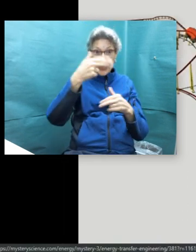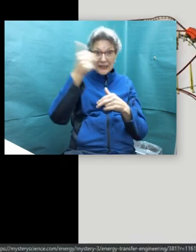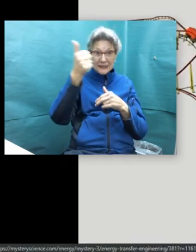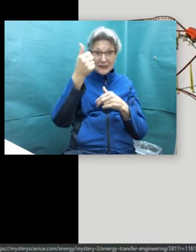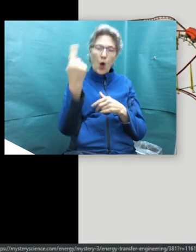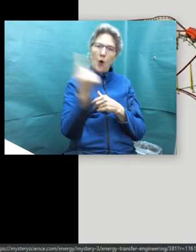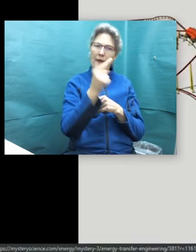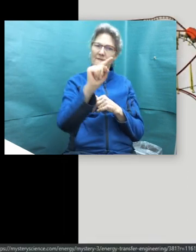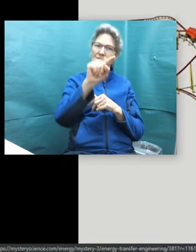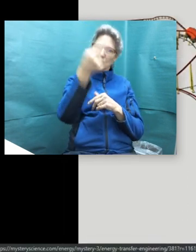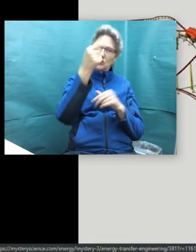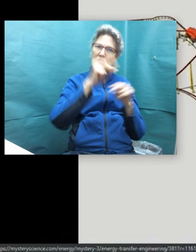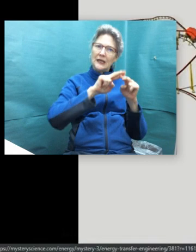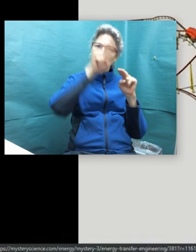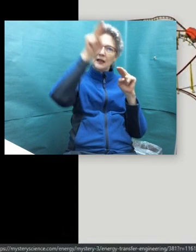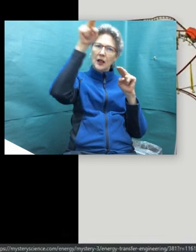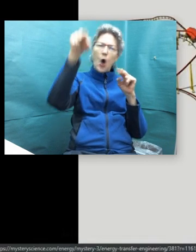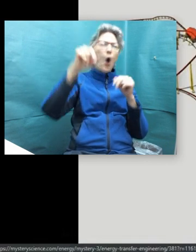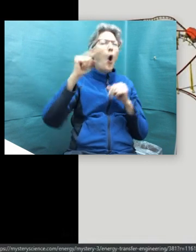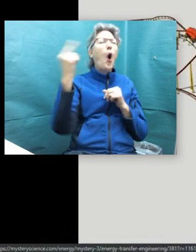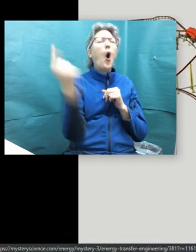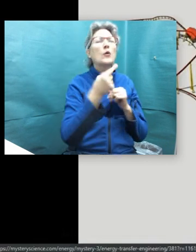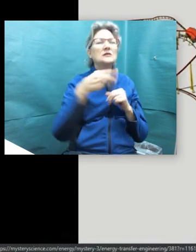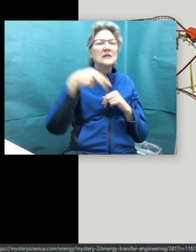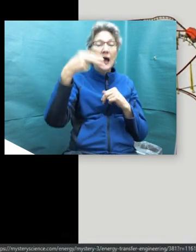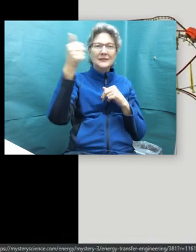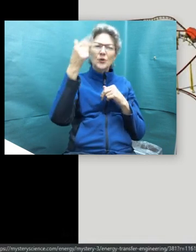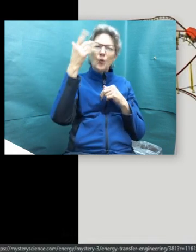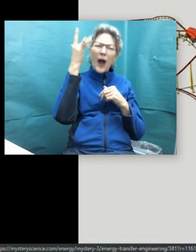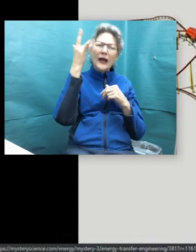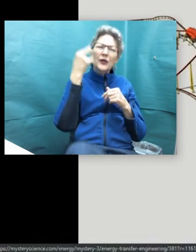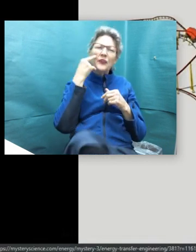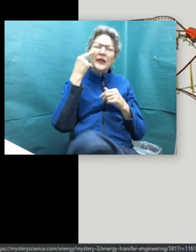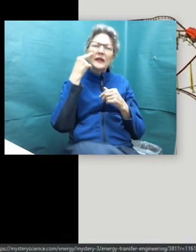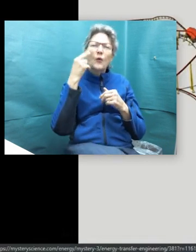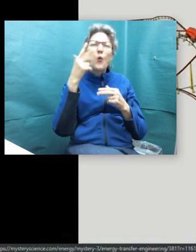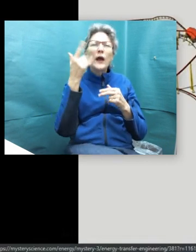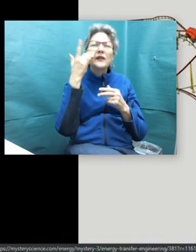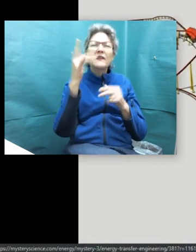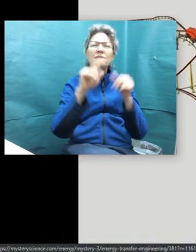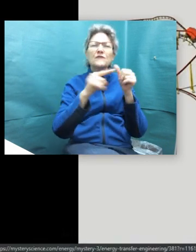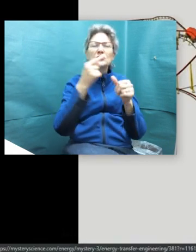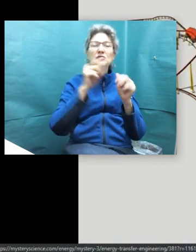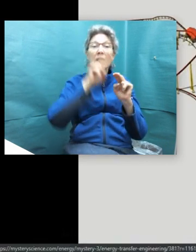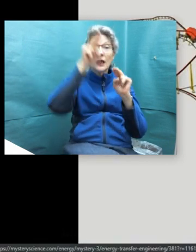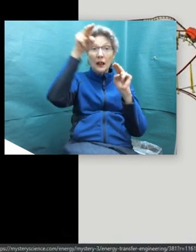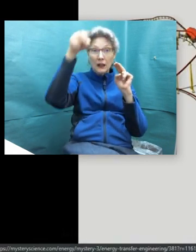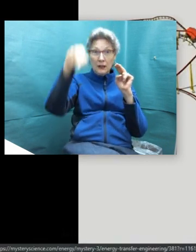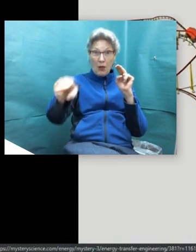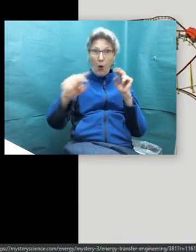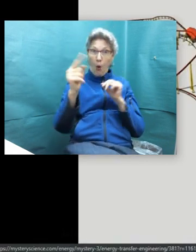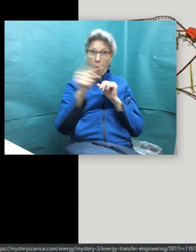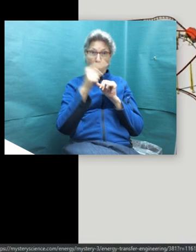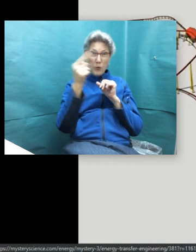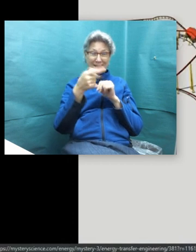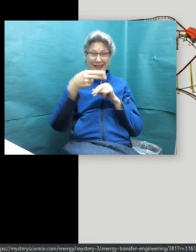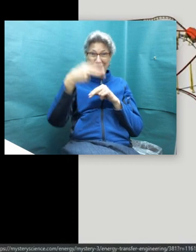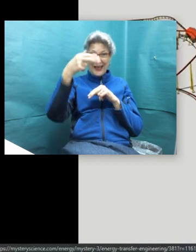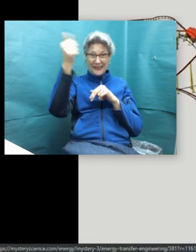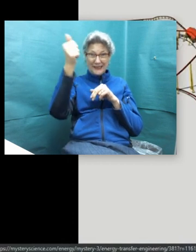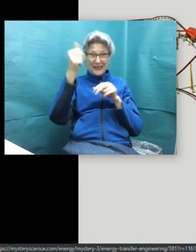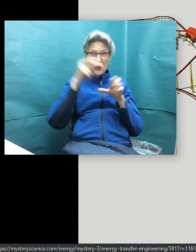be their first hill. Why do you think that is? Why is the first hill in a roller coaster always the